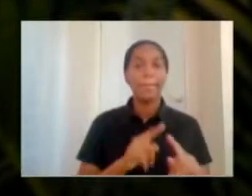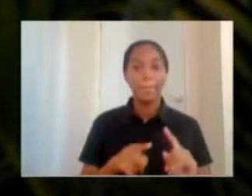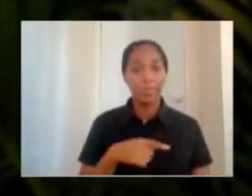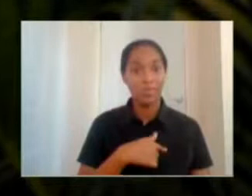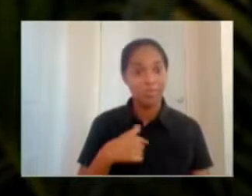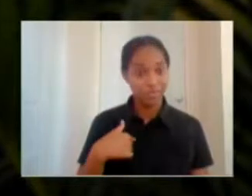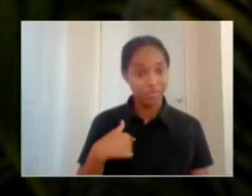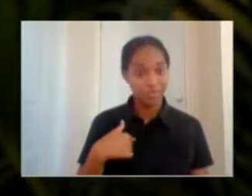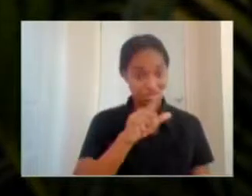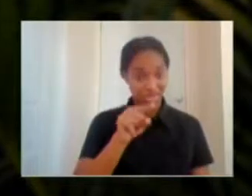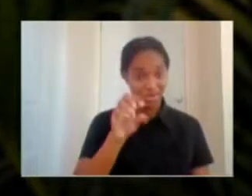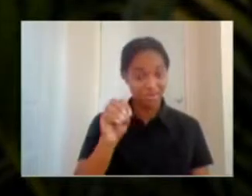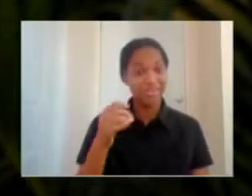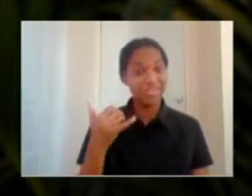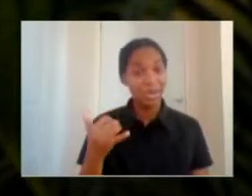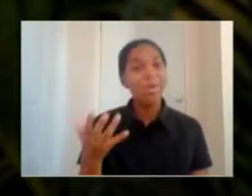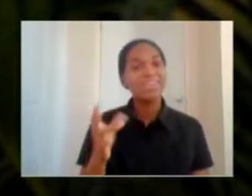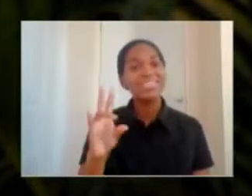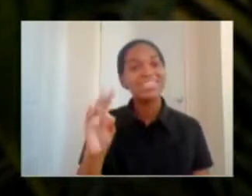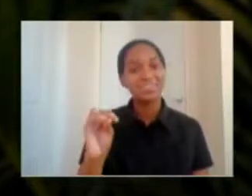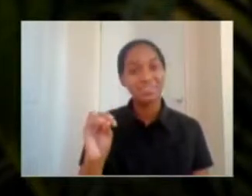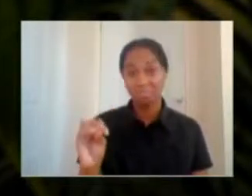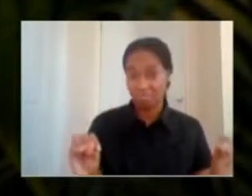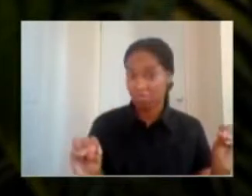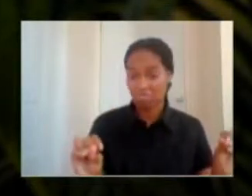3.0 is actually getting 75%.